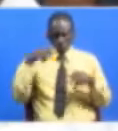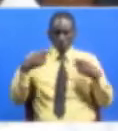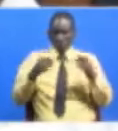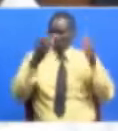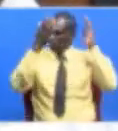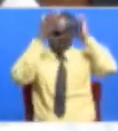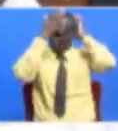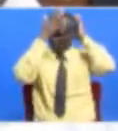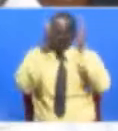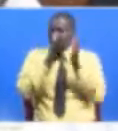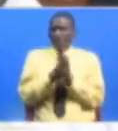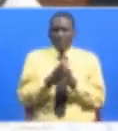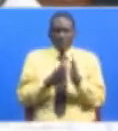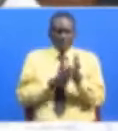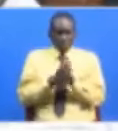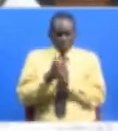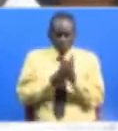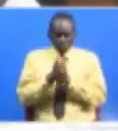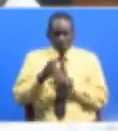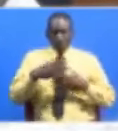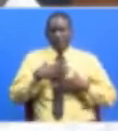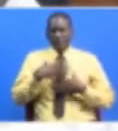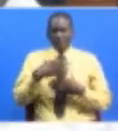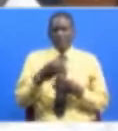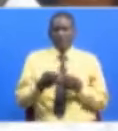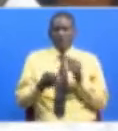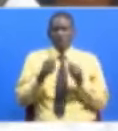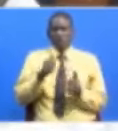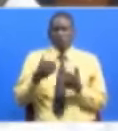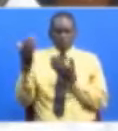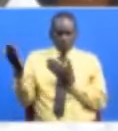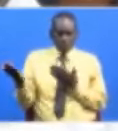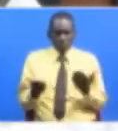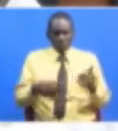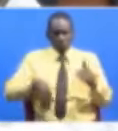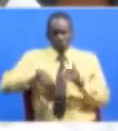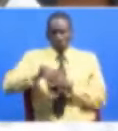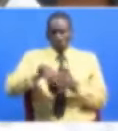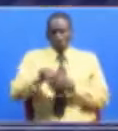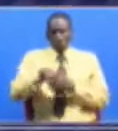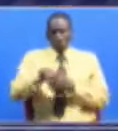Kakamega and the passion they bring to football and sports.